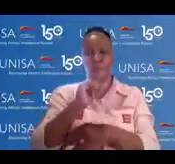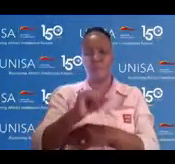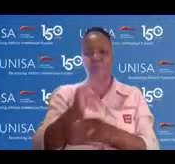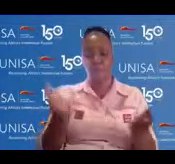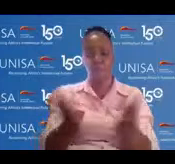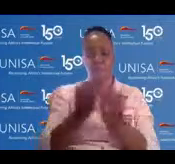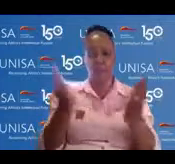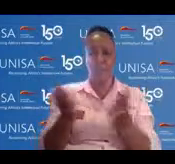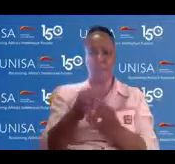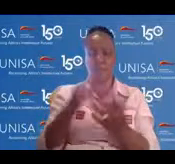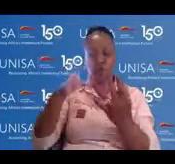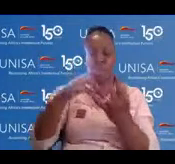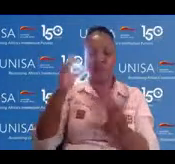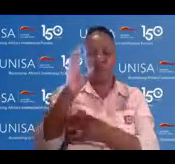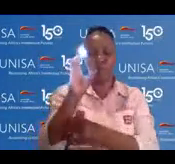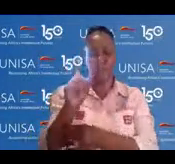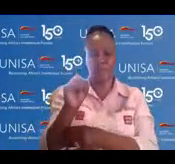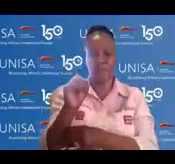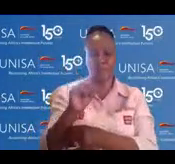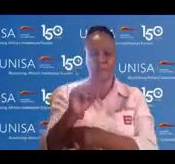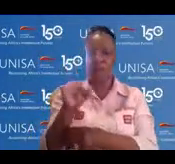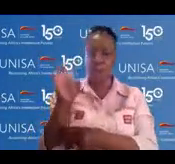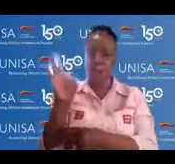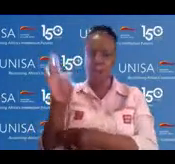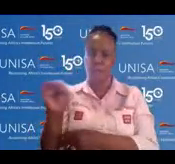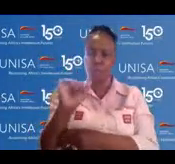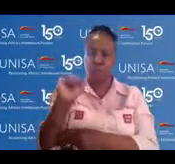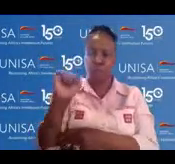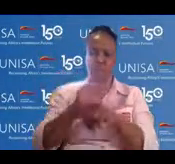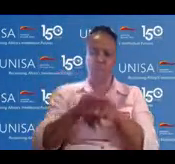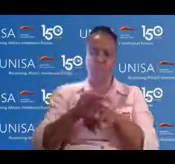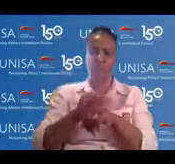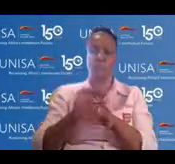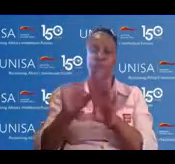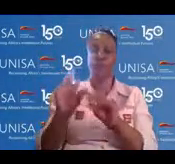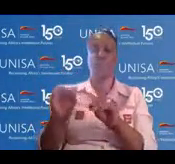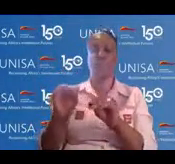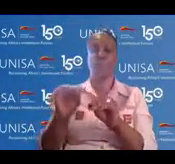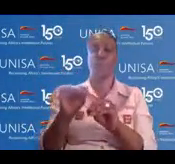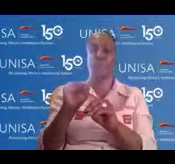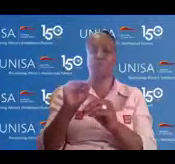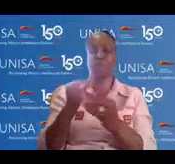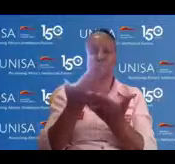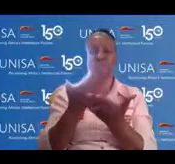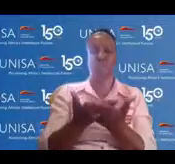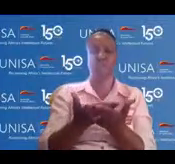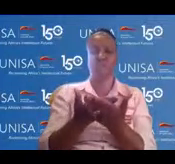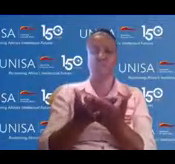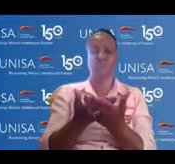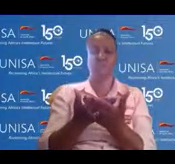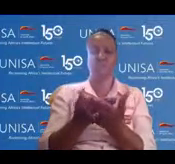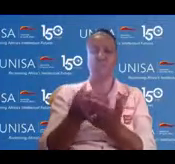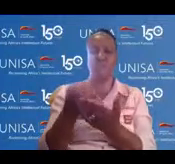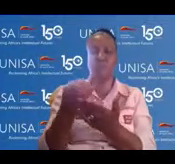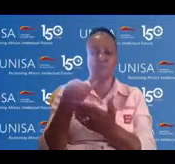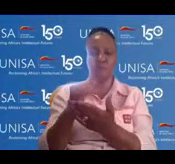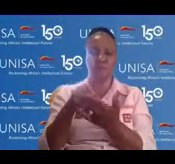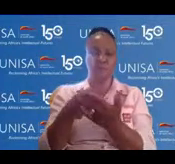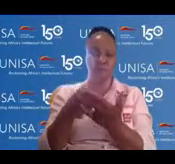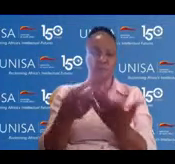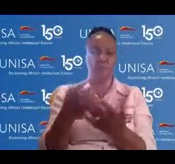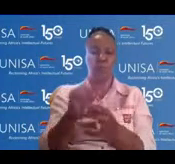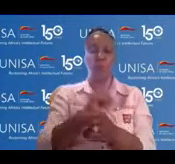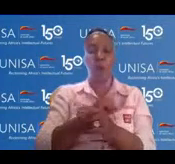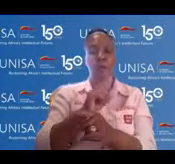just ask your friend to stop, it's still possibly collusion because now you are communicating in